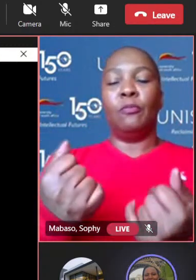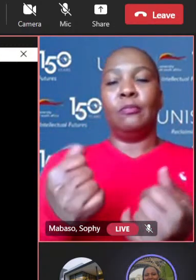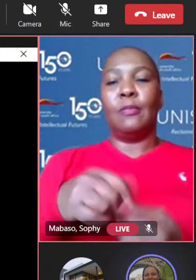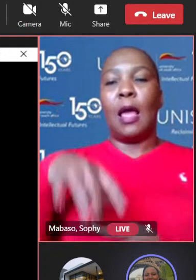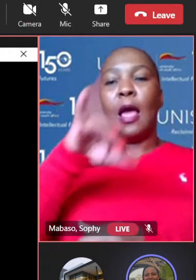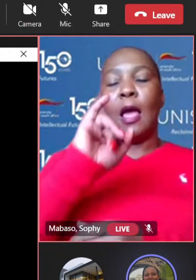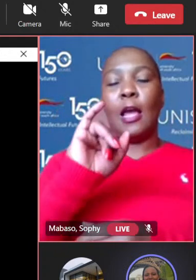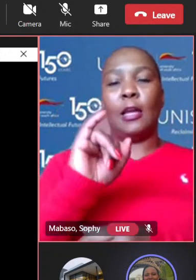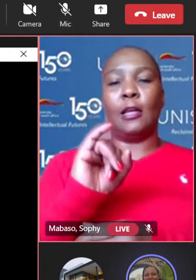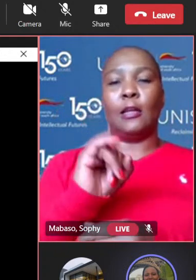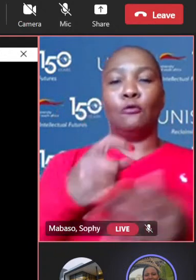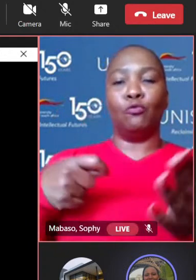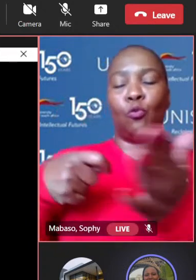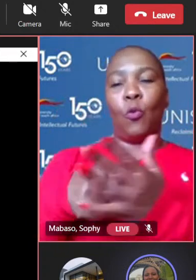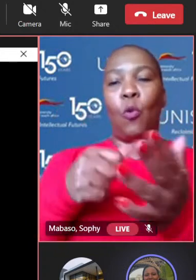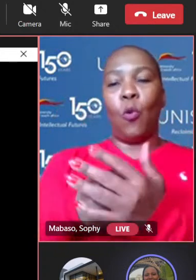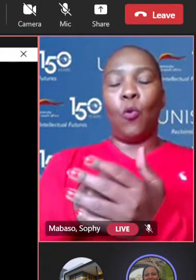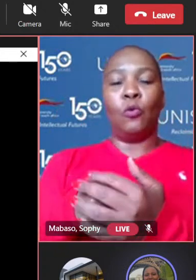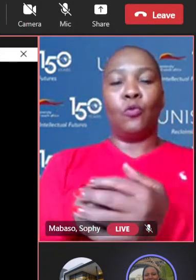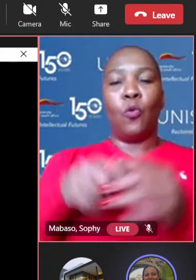follow us on